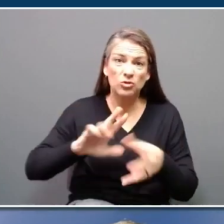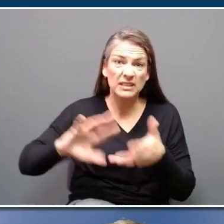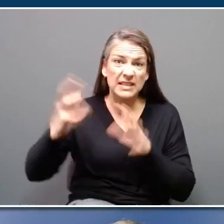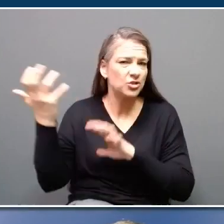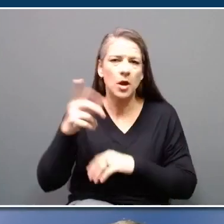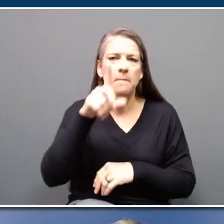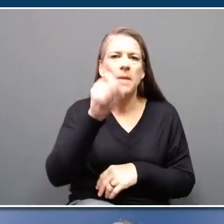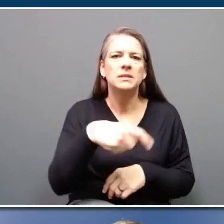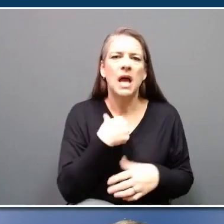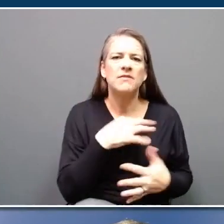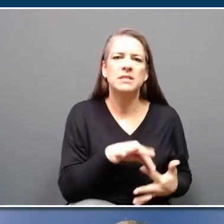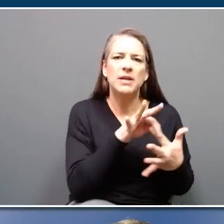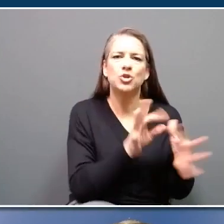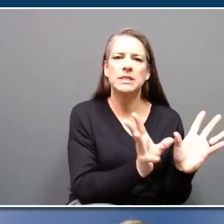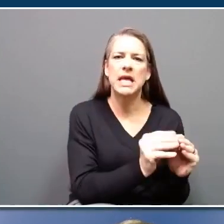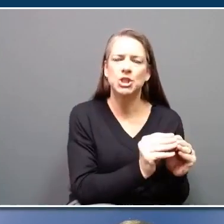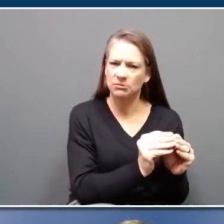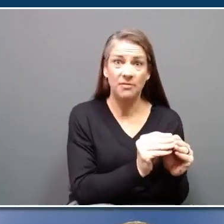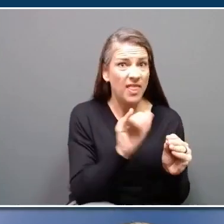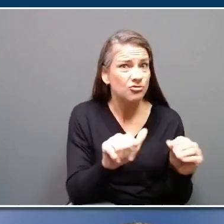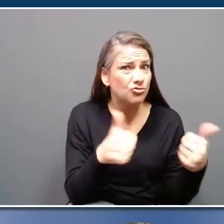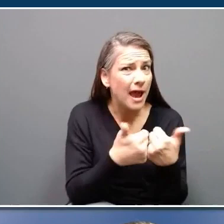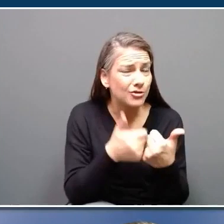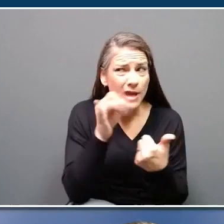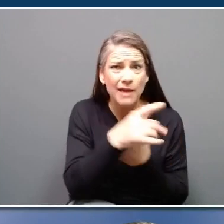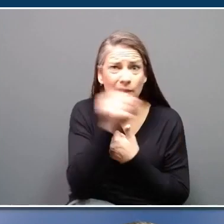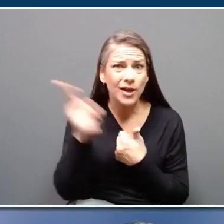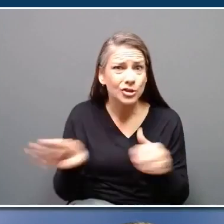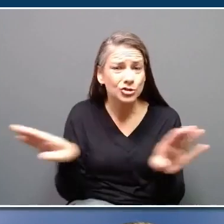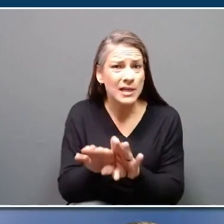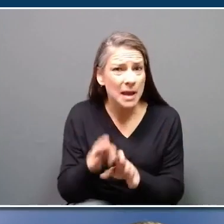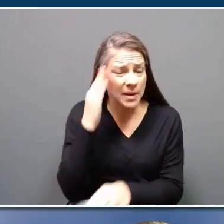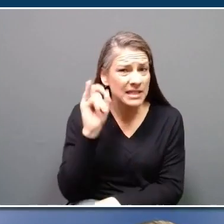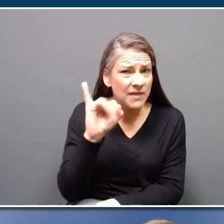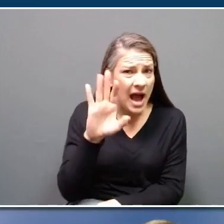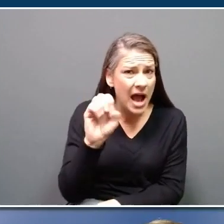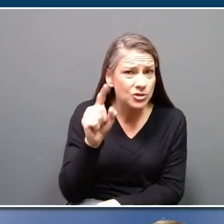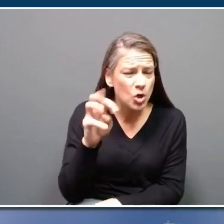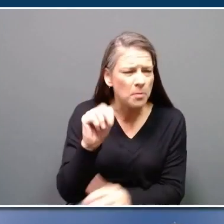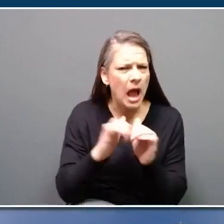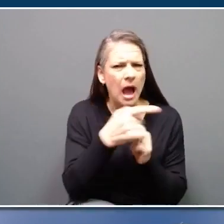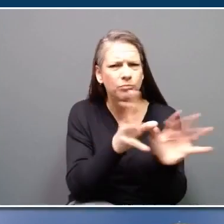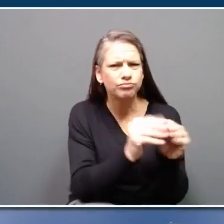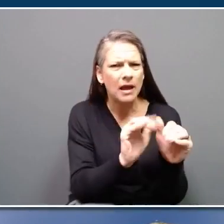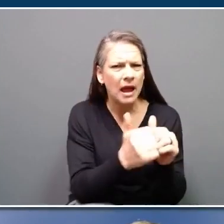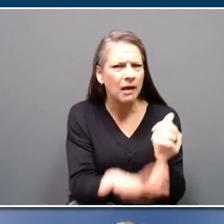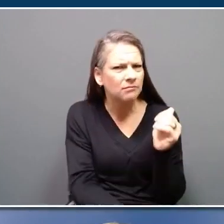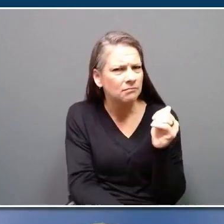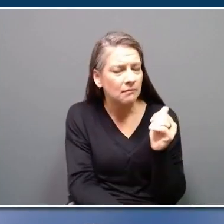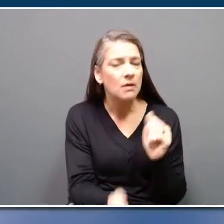really challenging if the state is shut down due to an ice storm or other issues. I think there is a $4 million